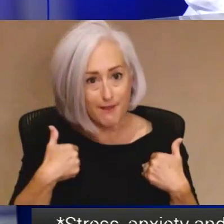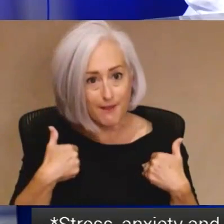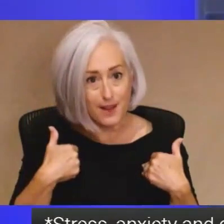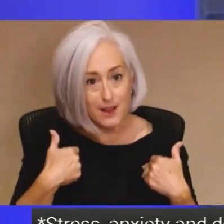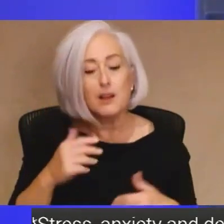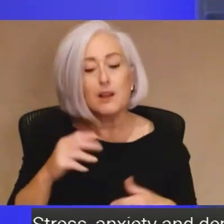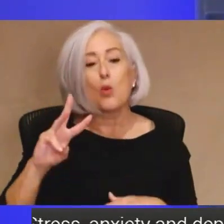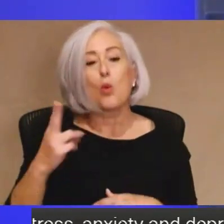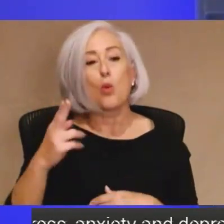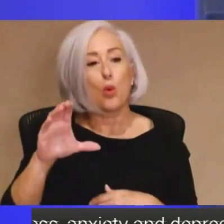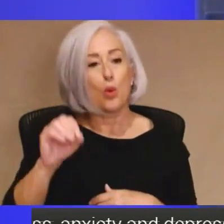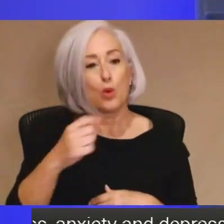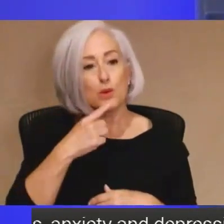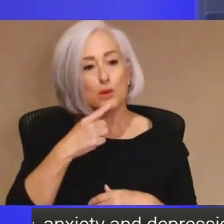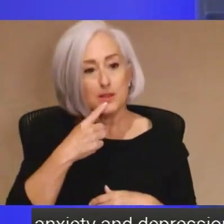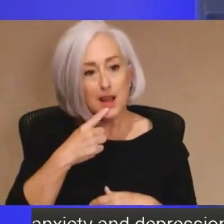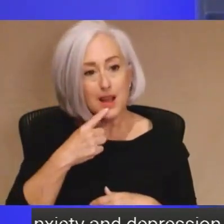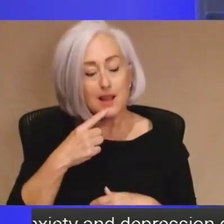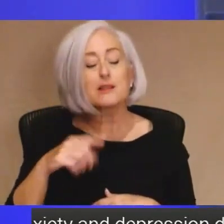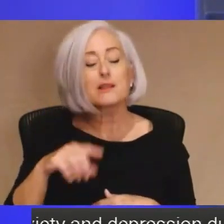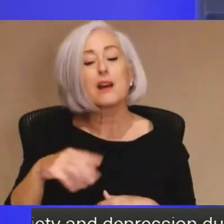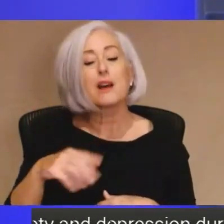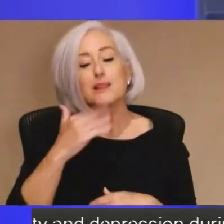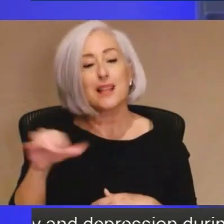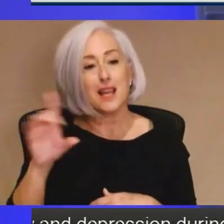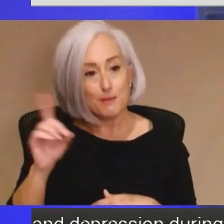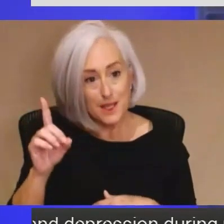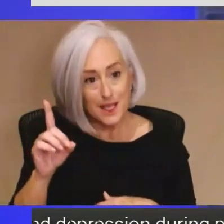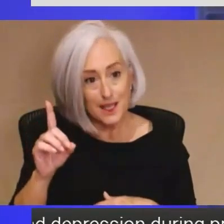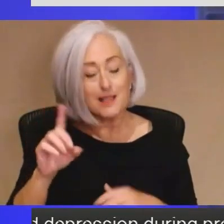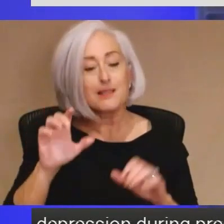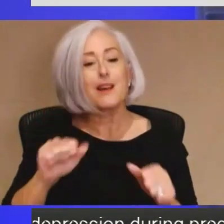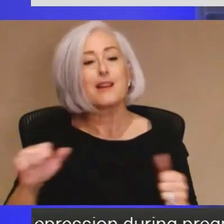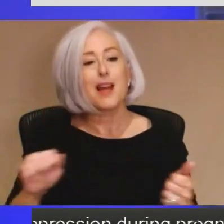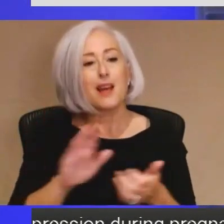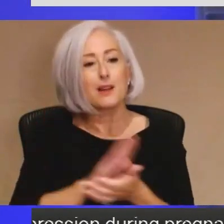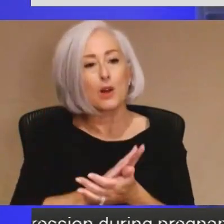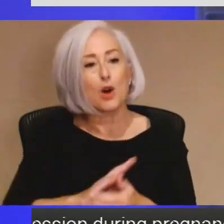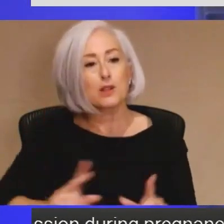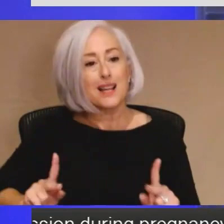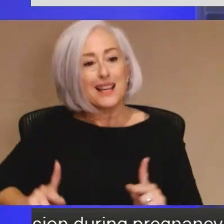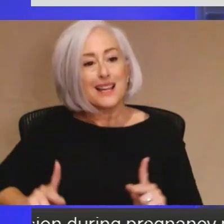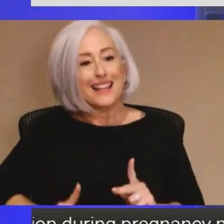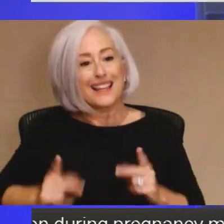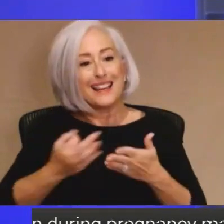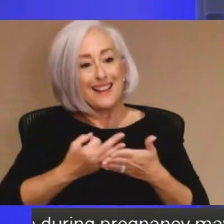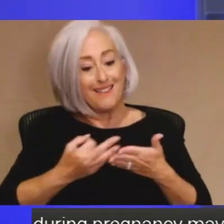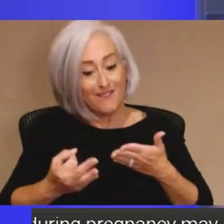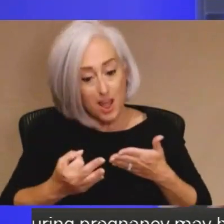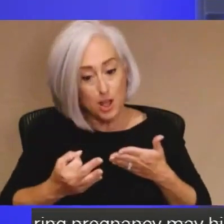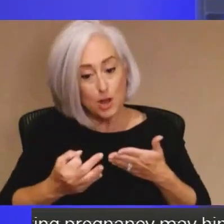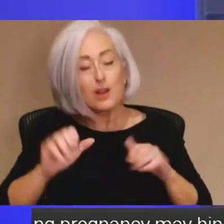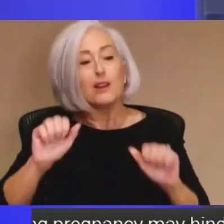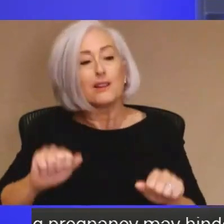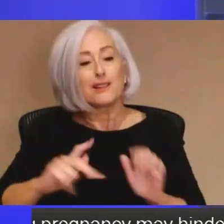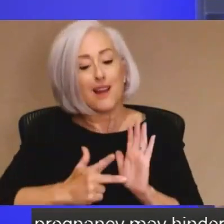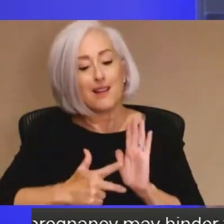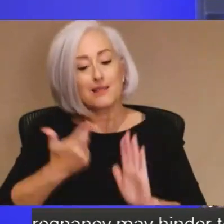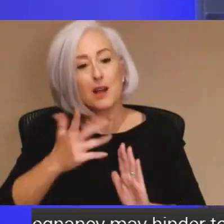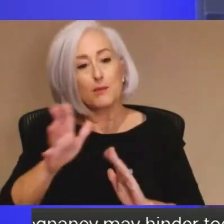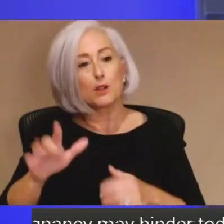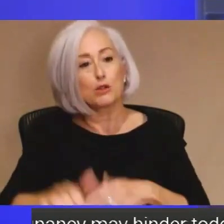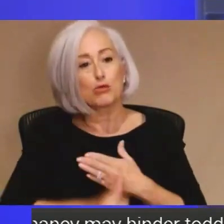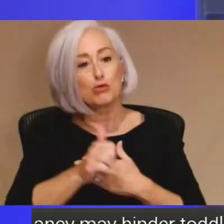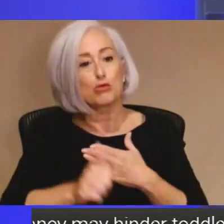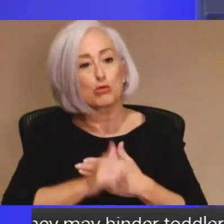kidney failure and can triple your risk of stroke or heart attack. Joining us now at the table to talk about diabetes and some